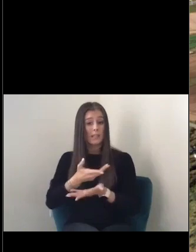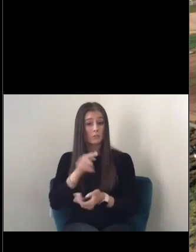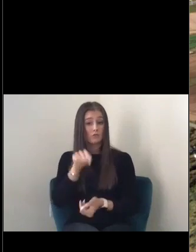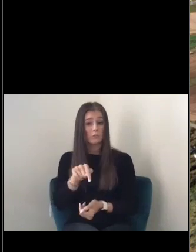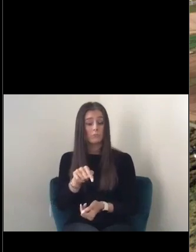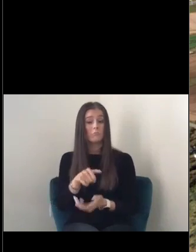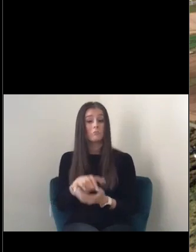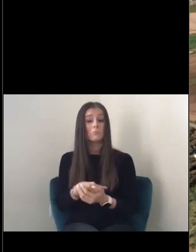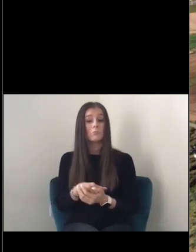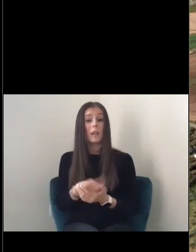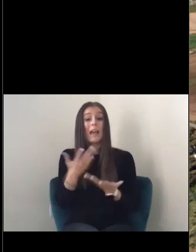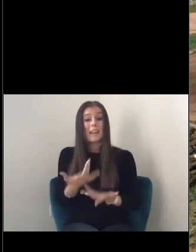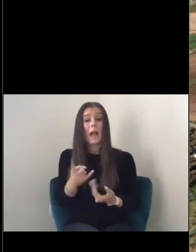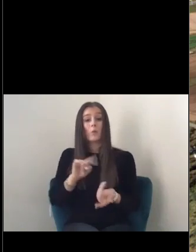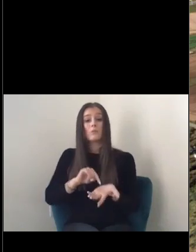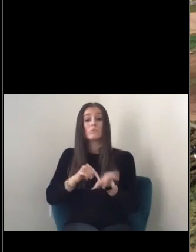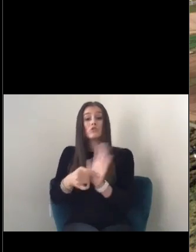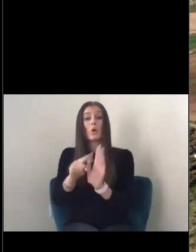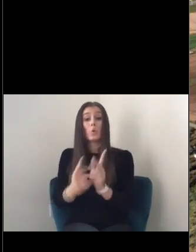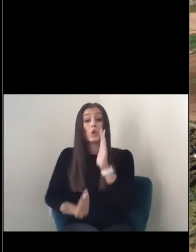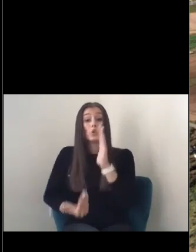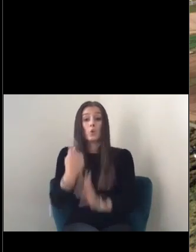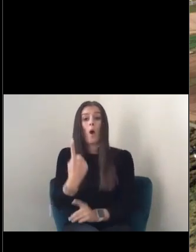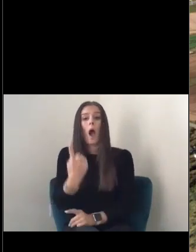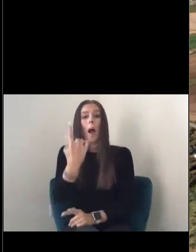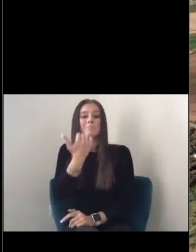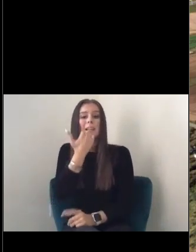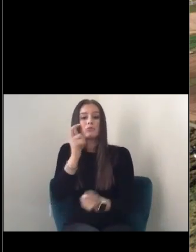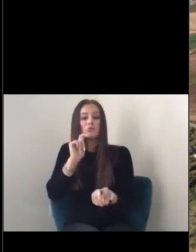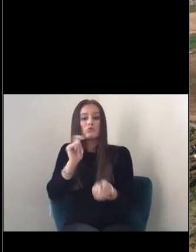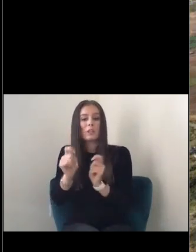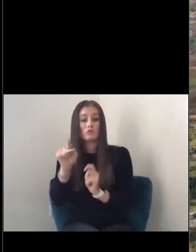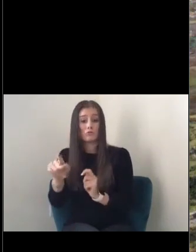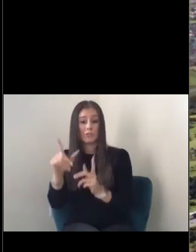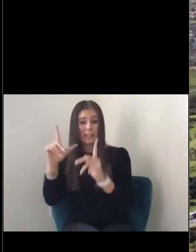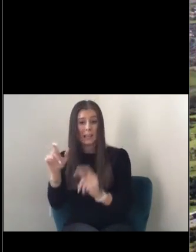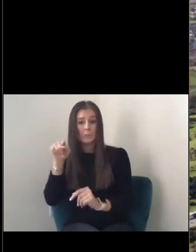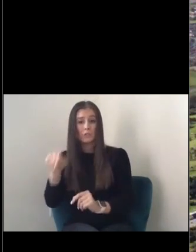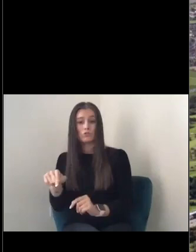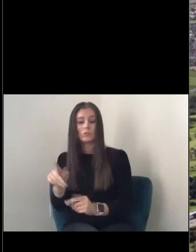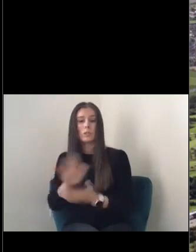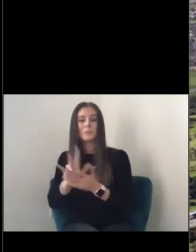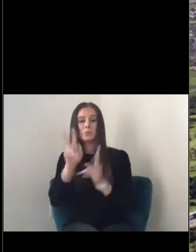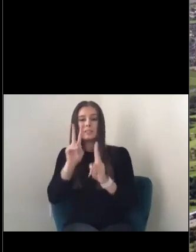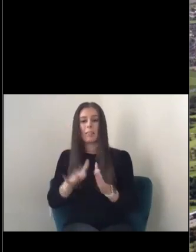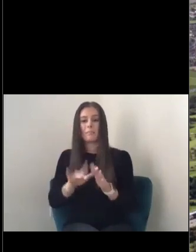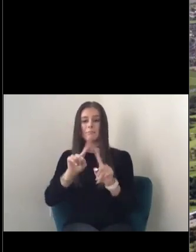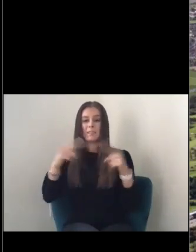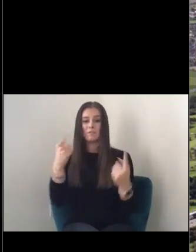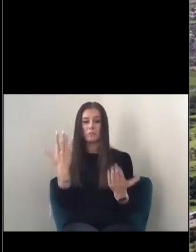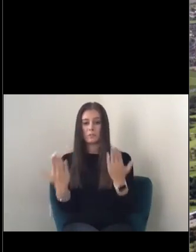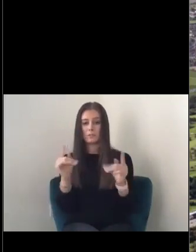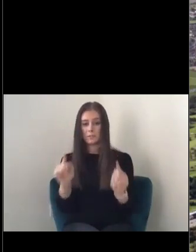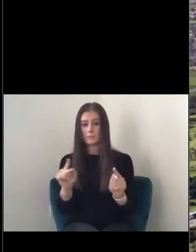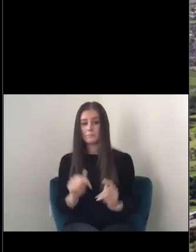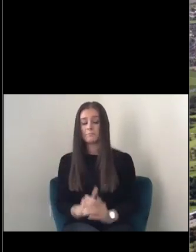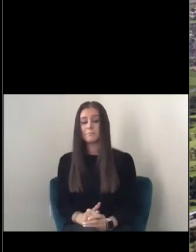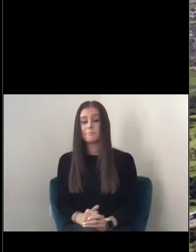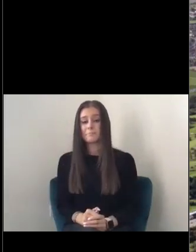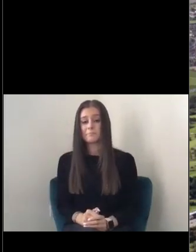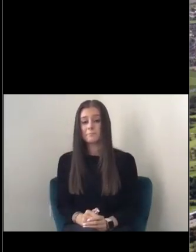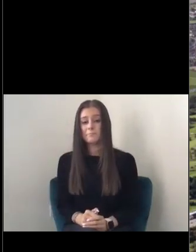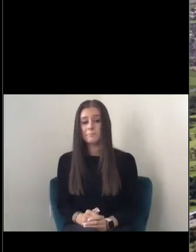We'll switch between this image and one showing our proposals for the design refinement consultation so that you can see